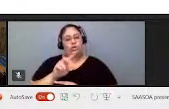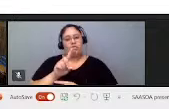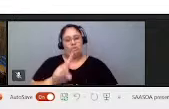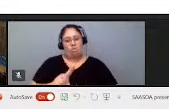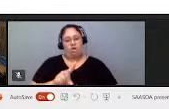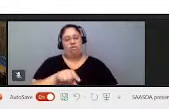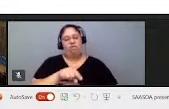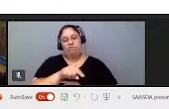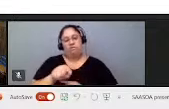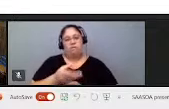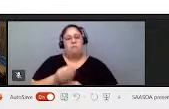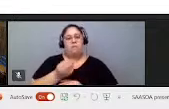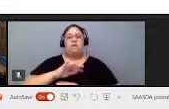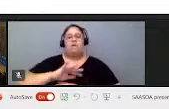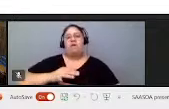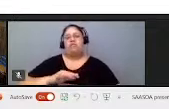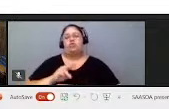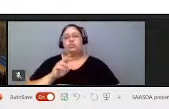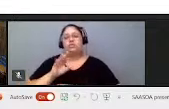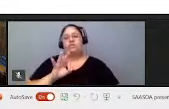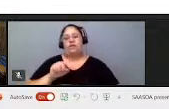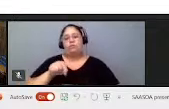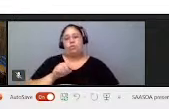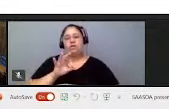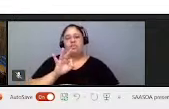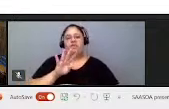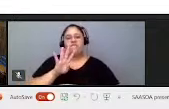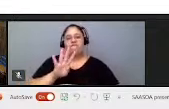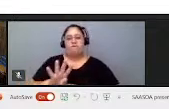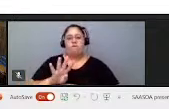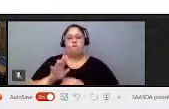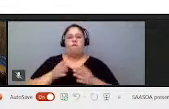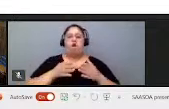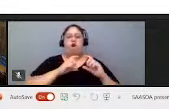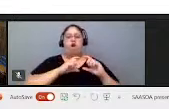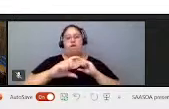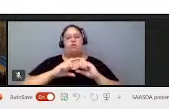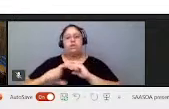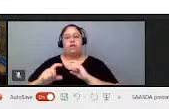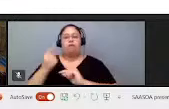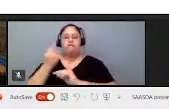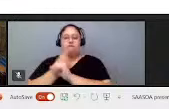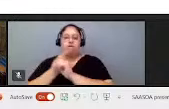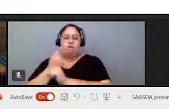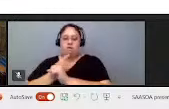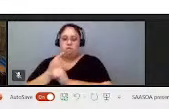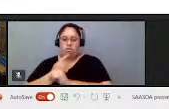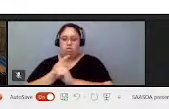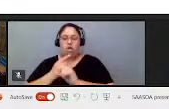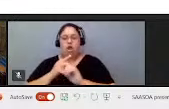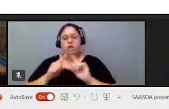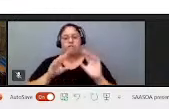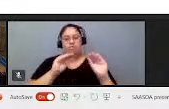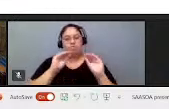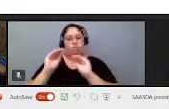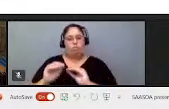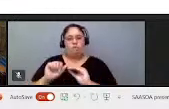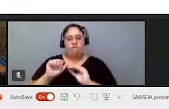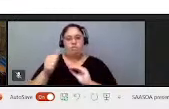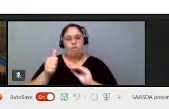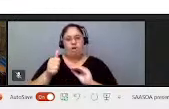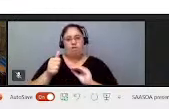get to an average there of about 23.3 4 containers per hour and if you just move one